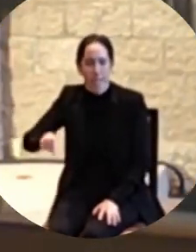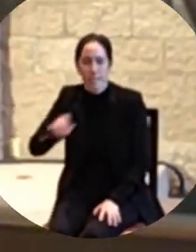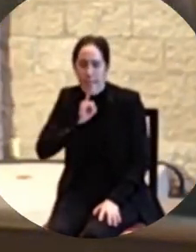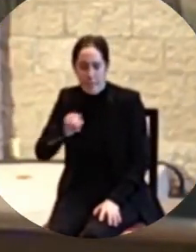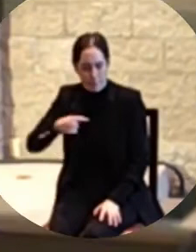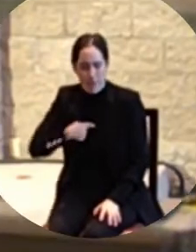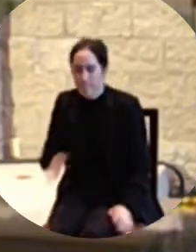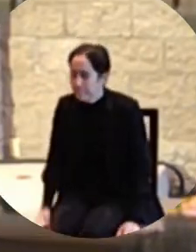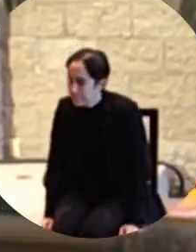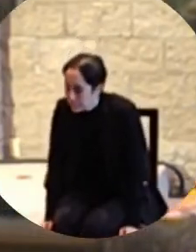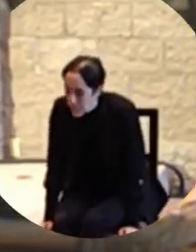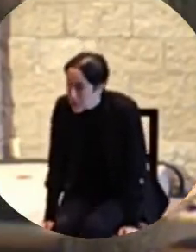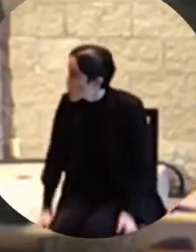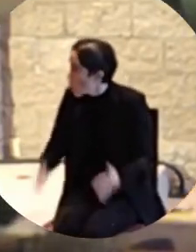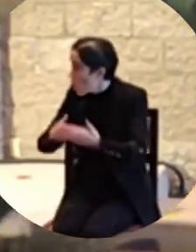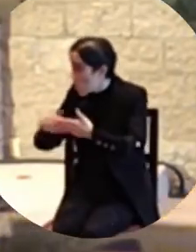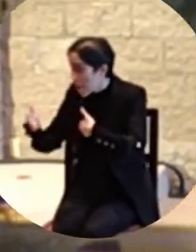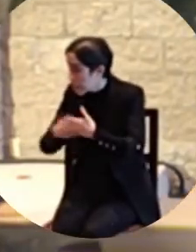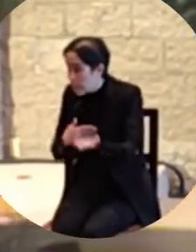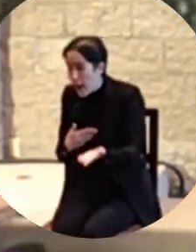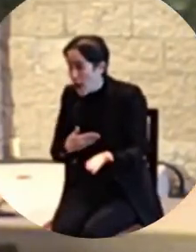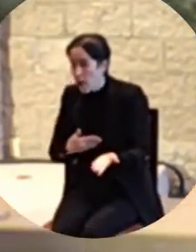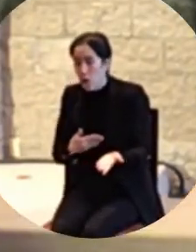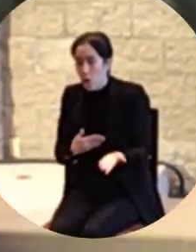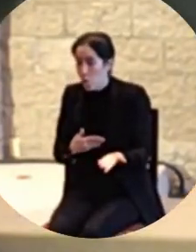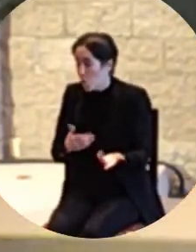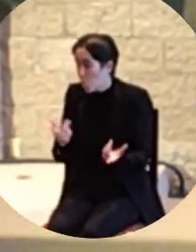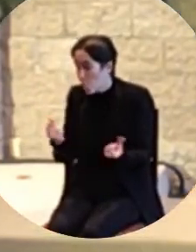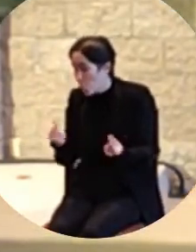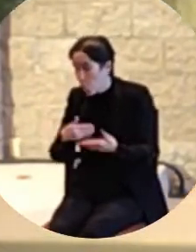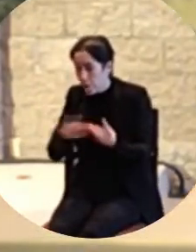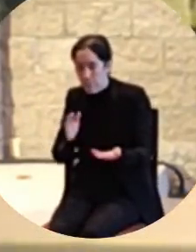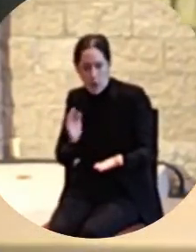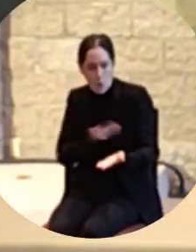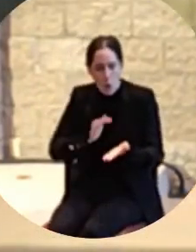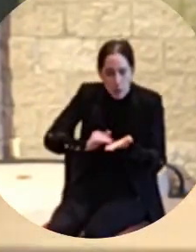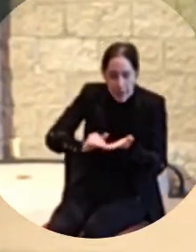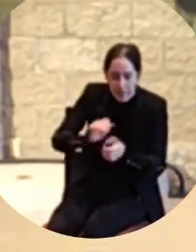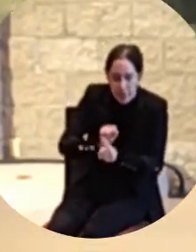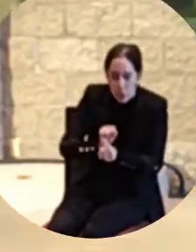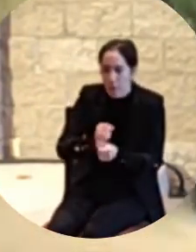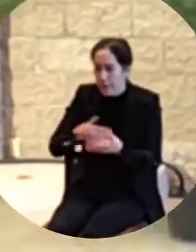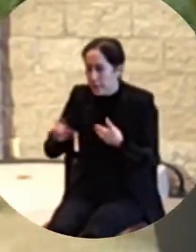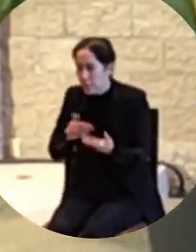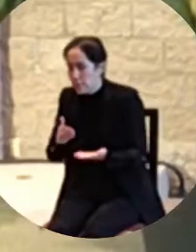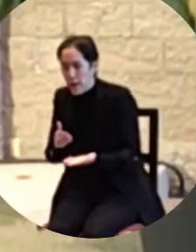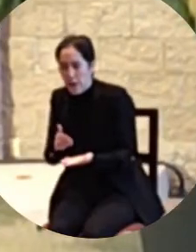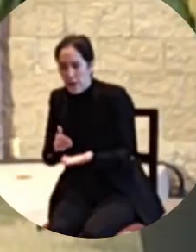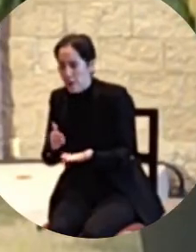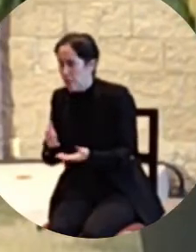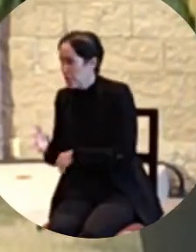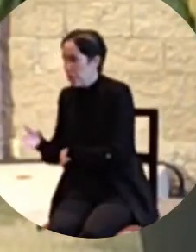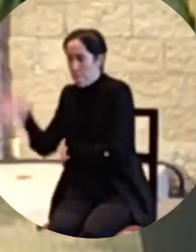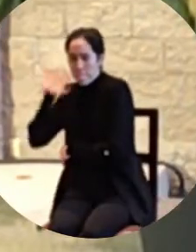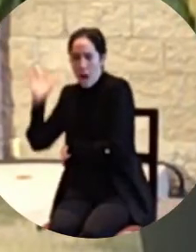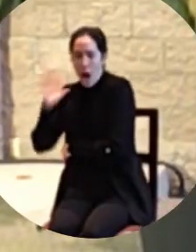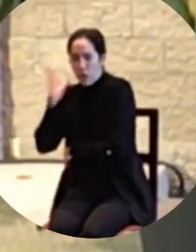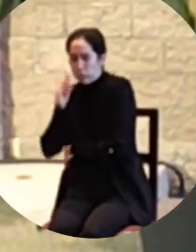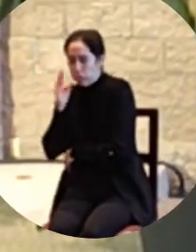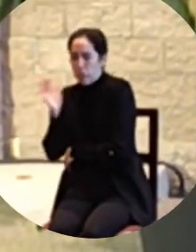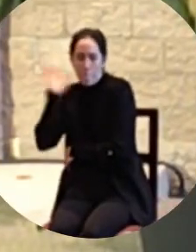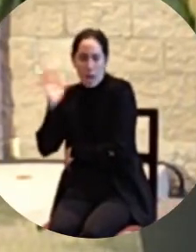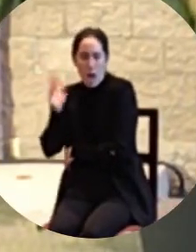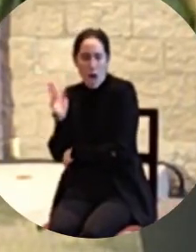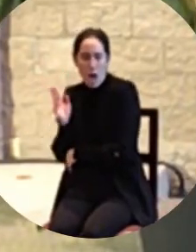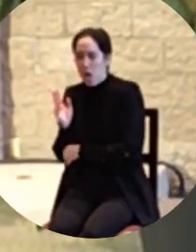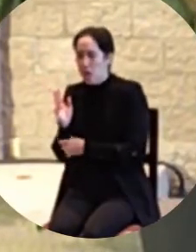forgiveness work, this is me, this is who we are. And I love that song. I listened to it twice this morning before coming here. Just it inspired me so much. And